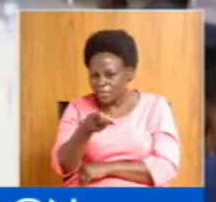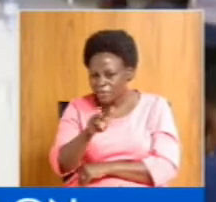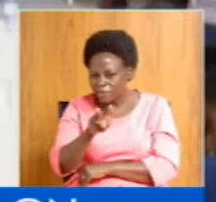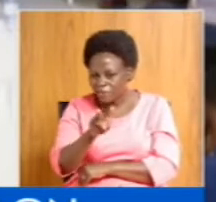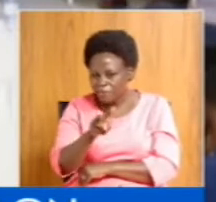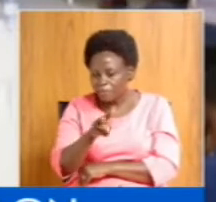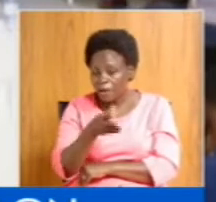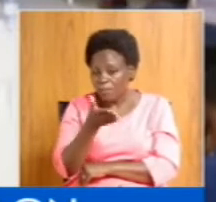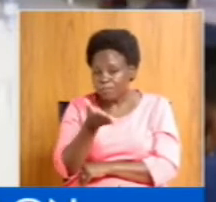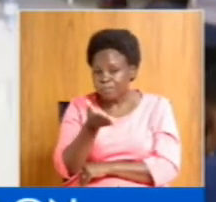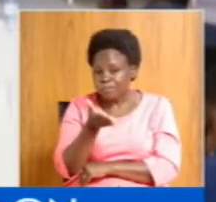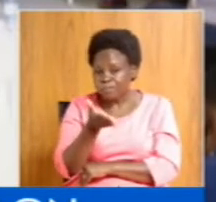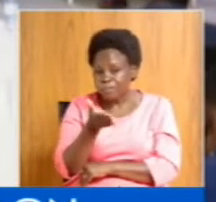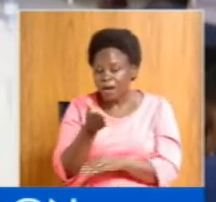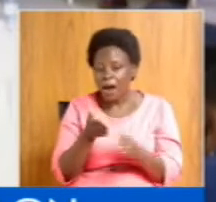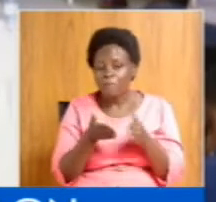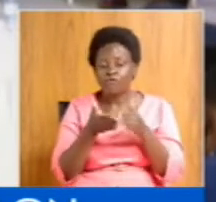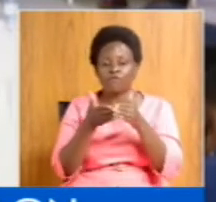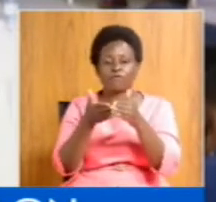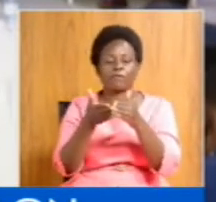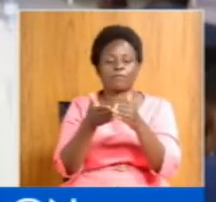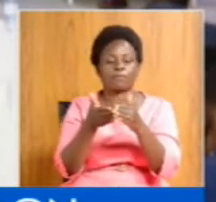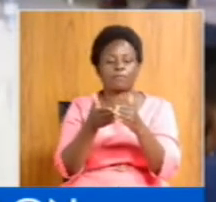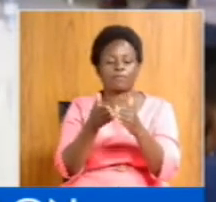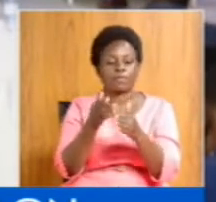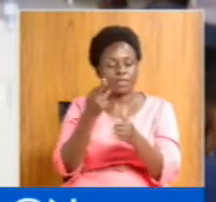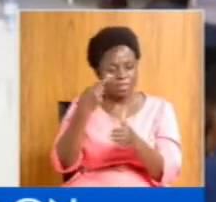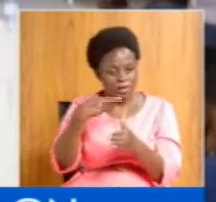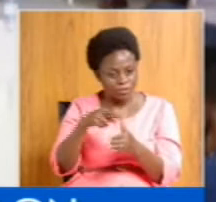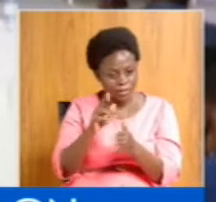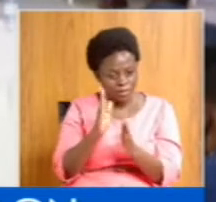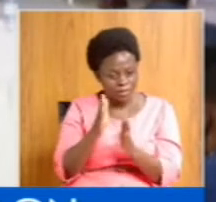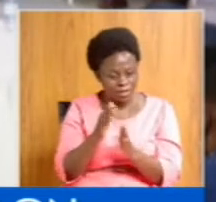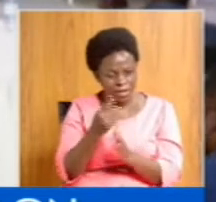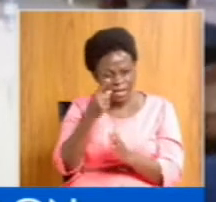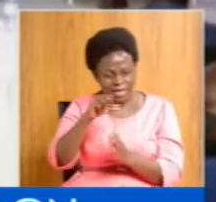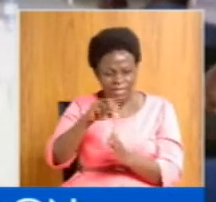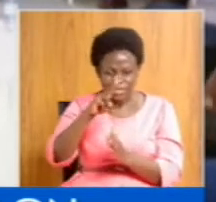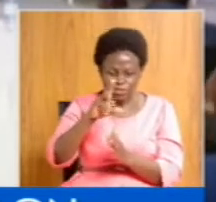yes there was a move in the right there 1920